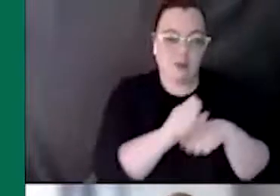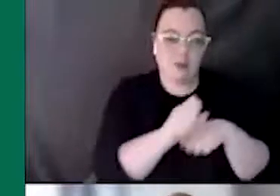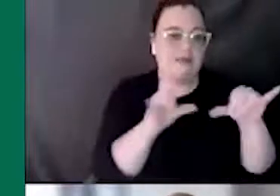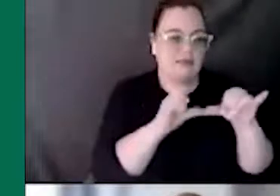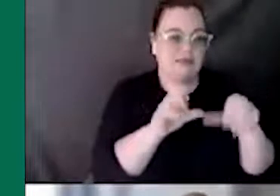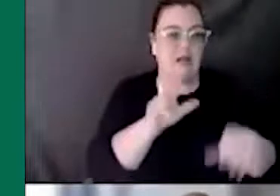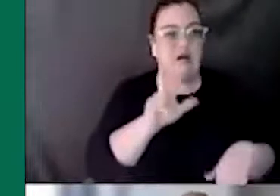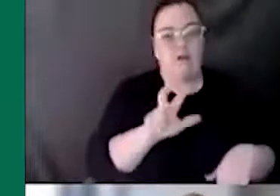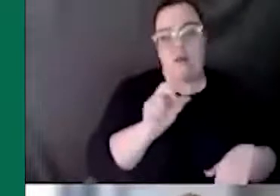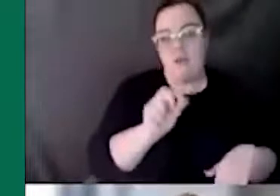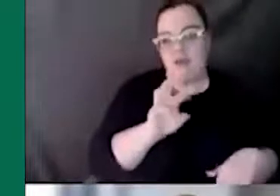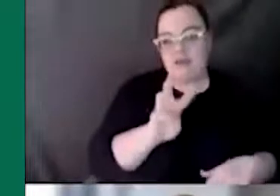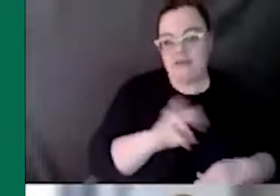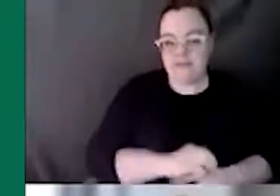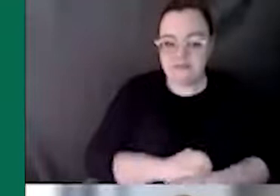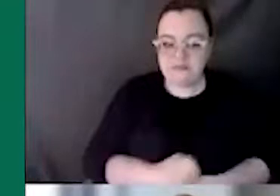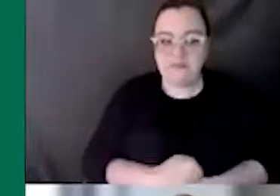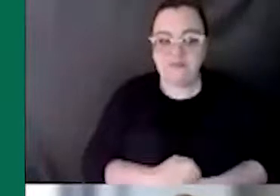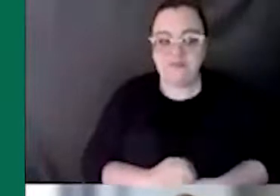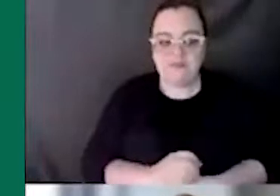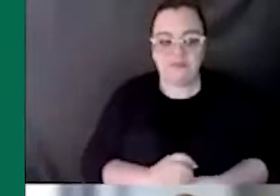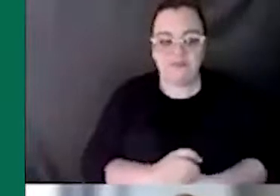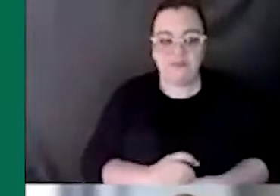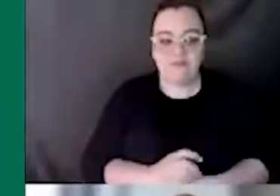ultimately determined for the earthquake.